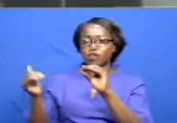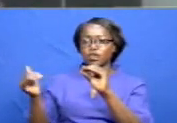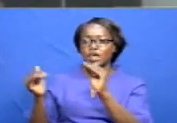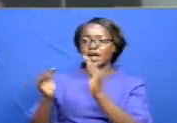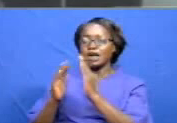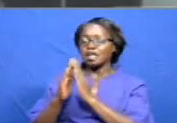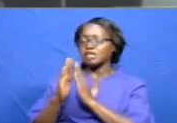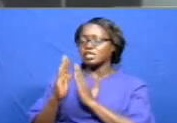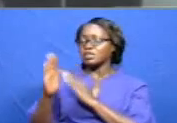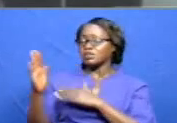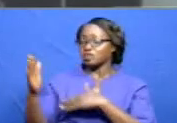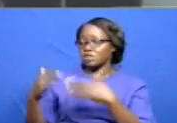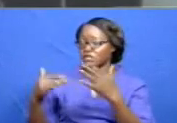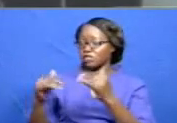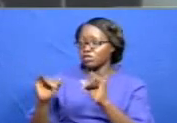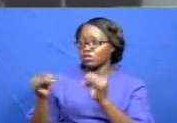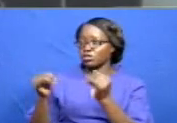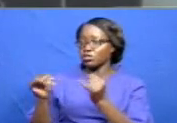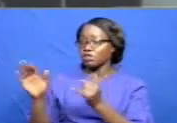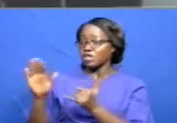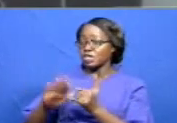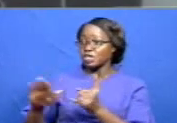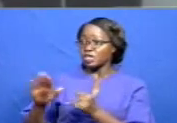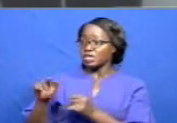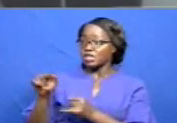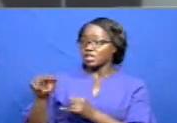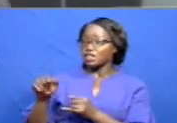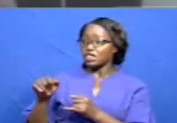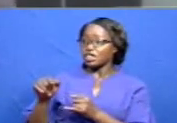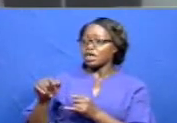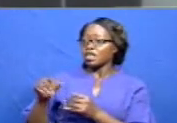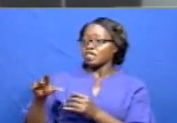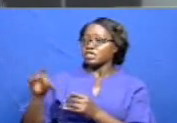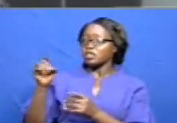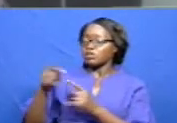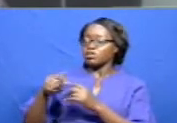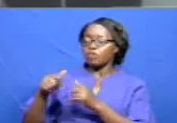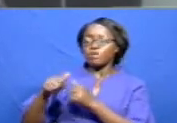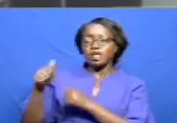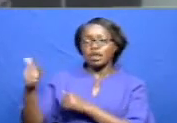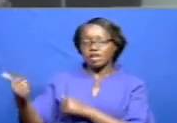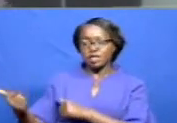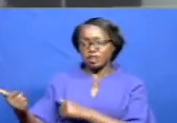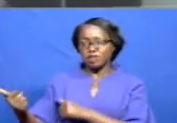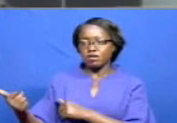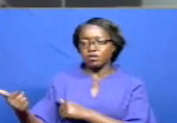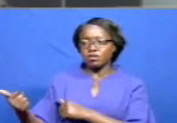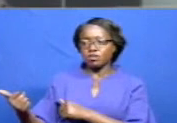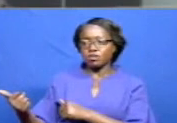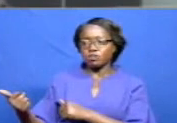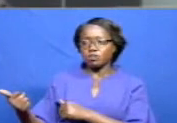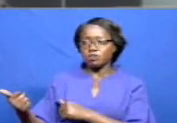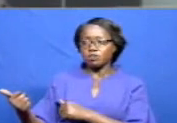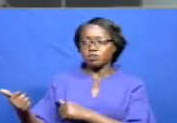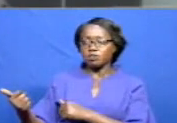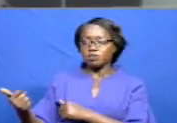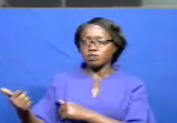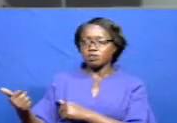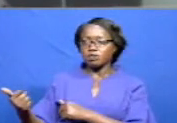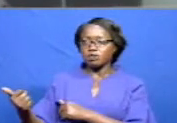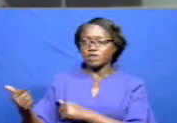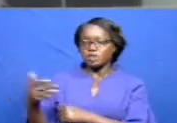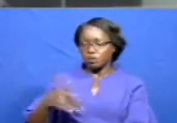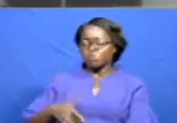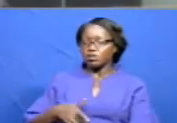takes the new aerial base station takes over the signal from the prior aerial base station. So we